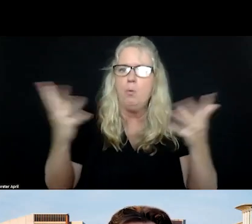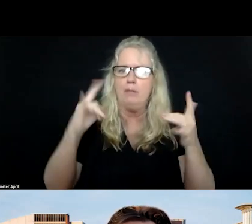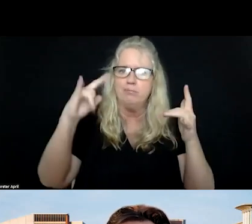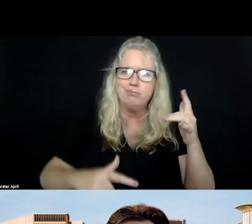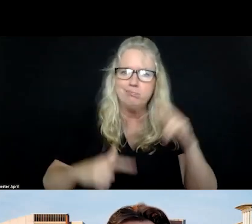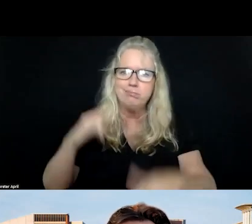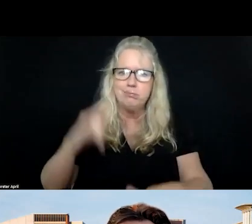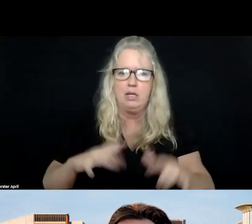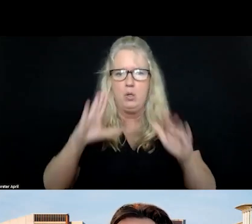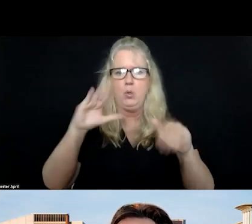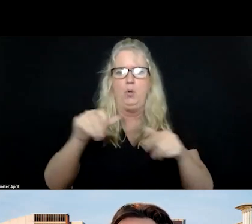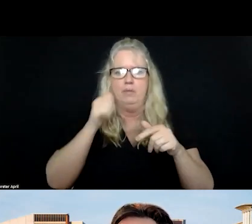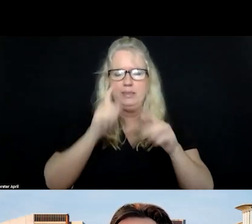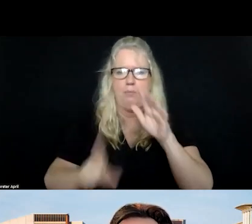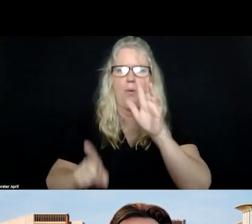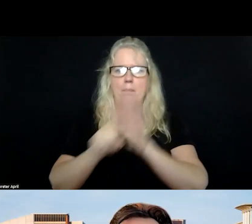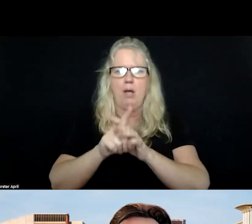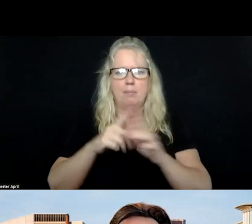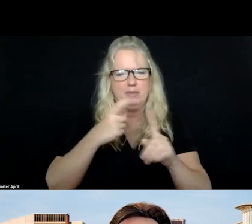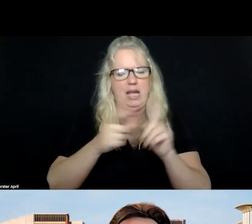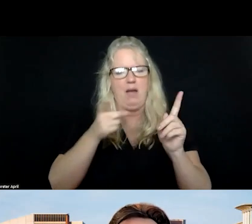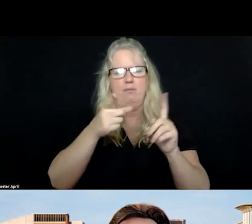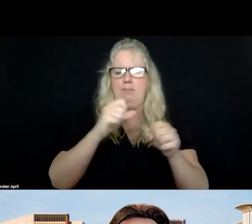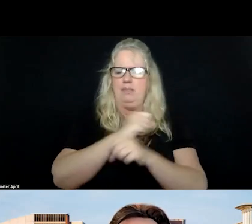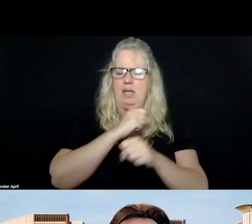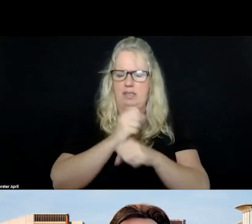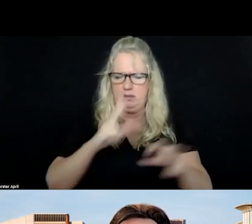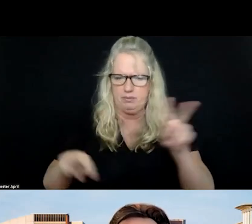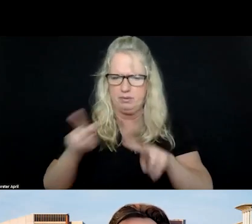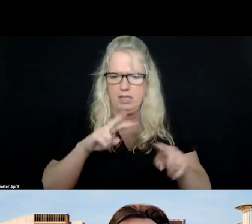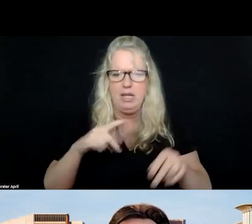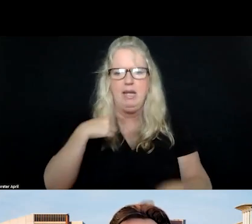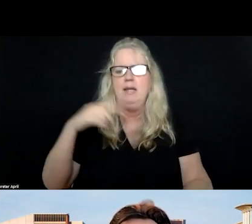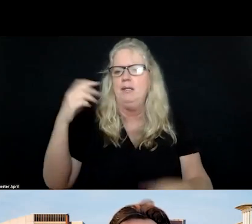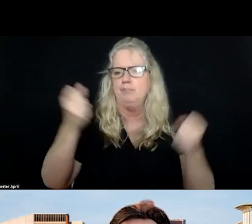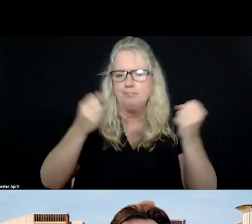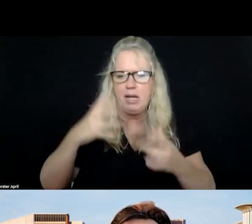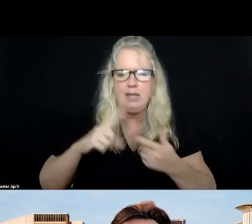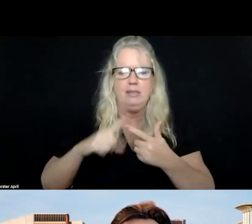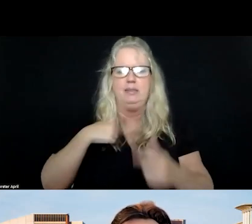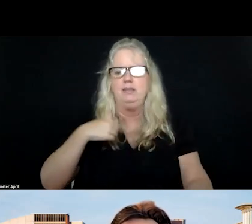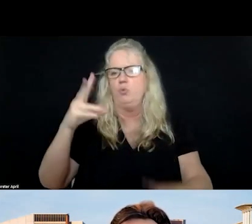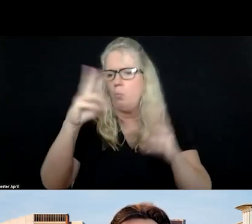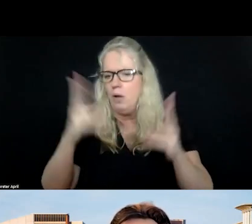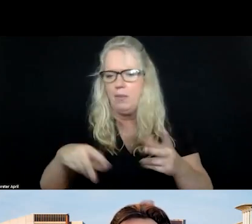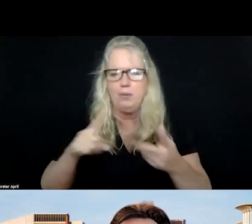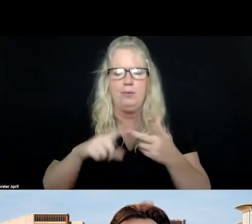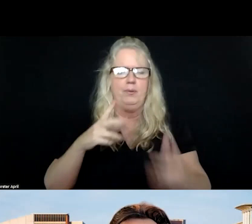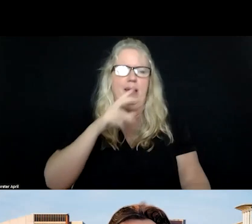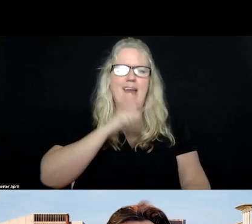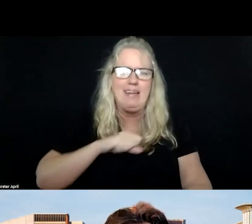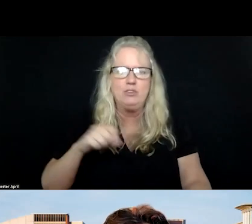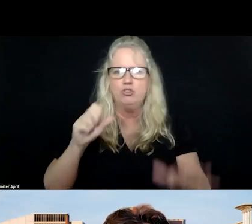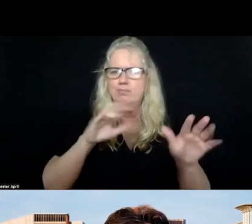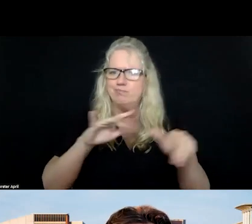something will pop out of the statistical machinery. Pilot age, aircraft age, weather, maybe, who knows? Are those